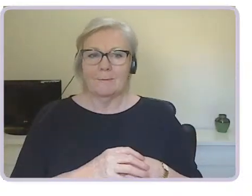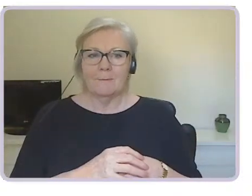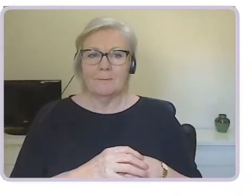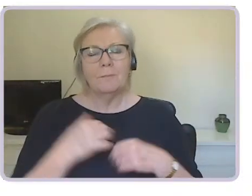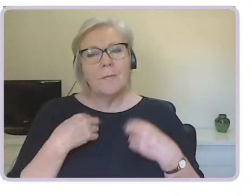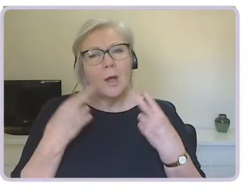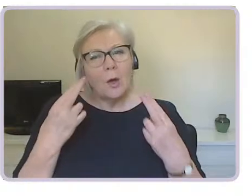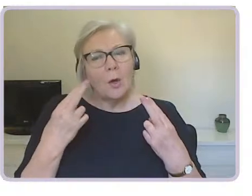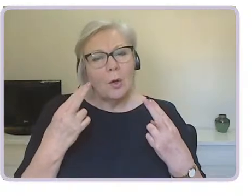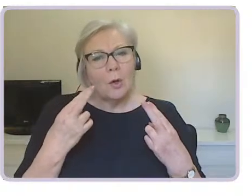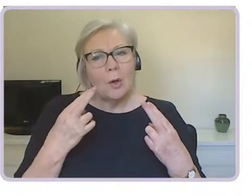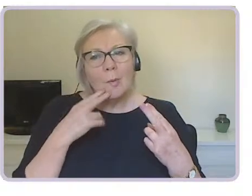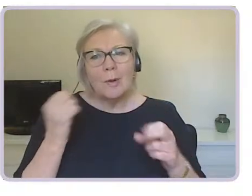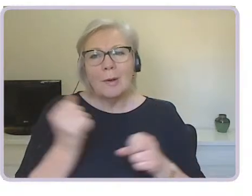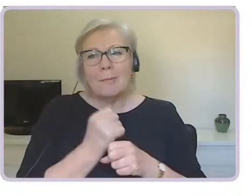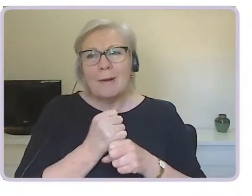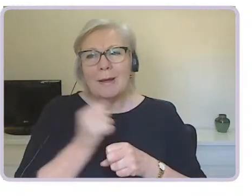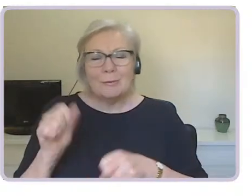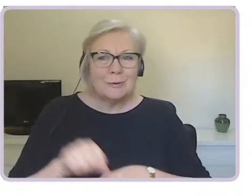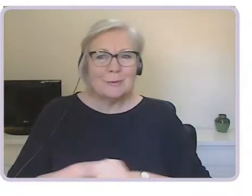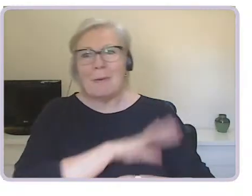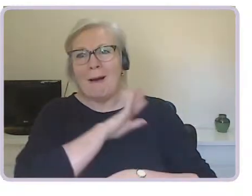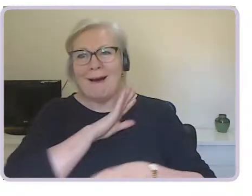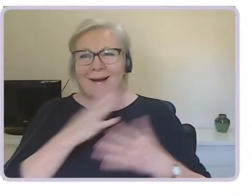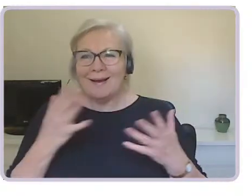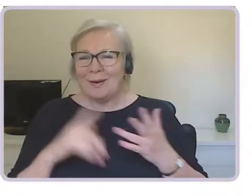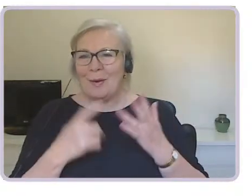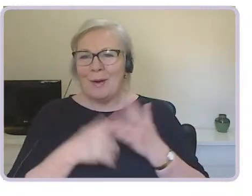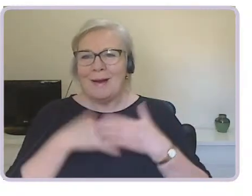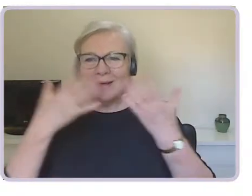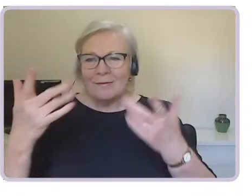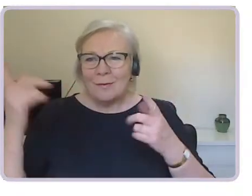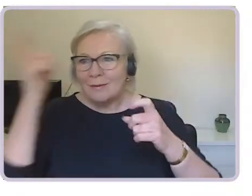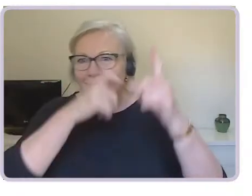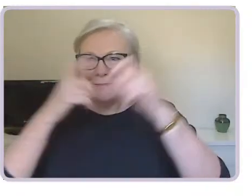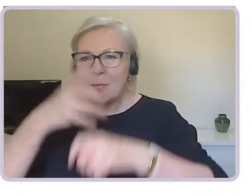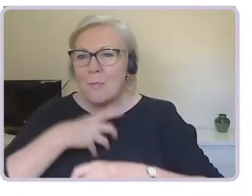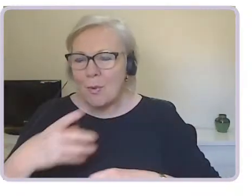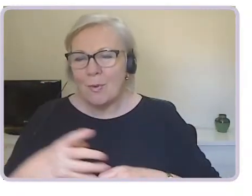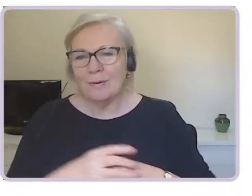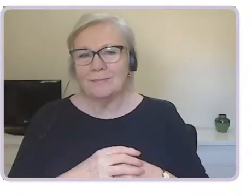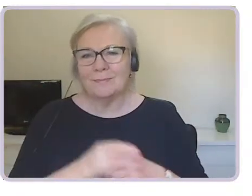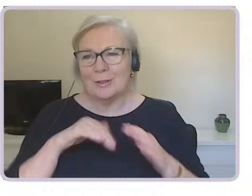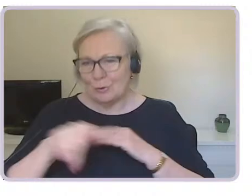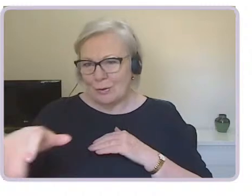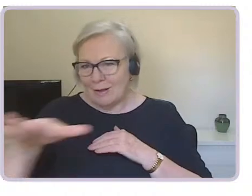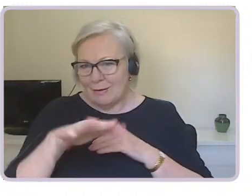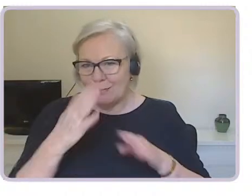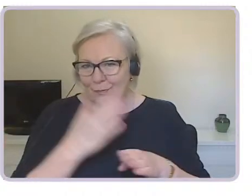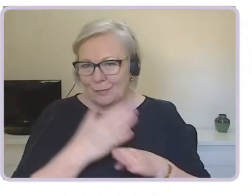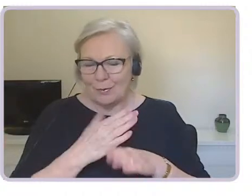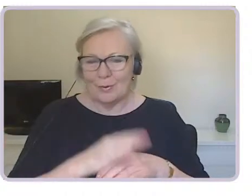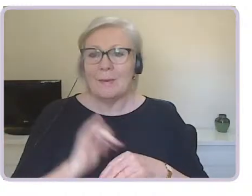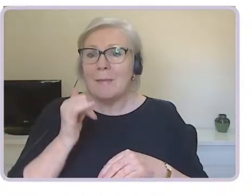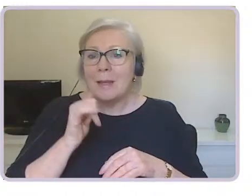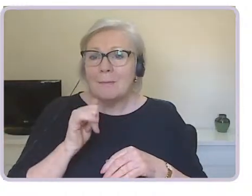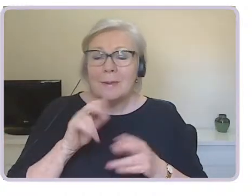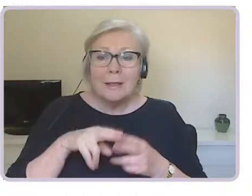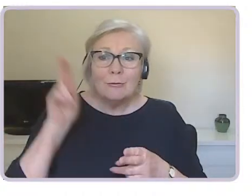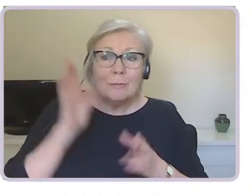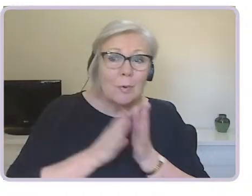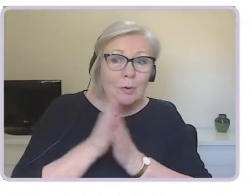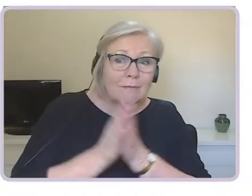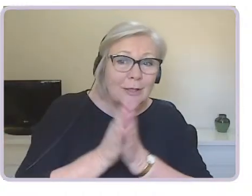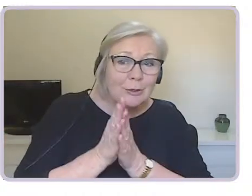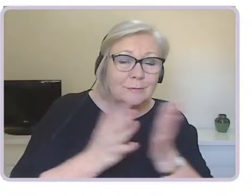maybe inspire innovation in the different communities in which you work, and increase perhaps some motivation to knock on the